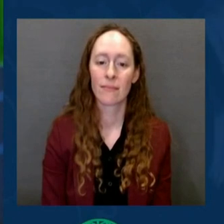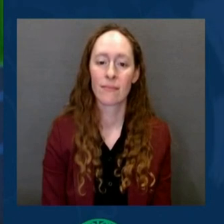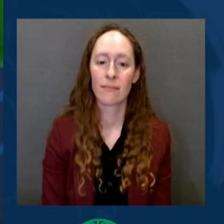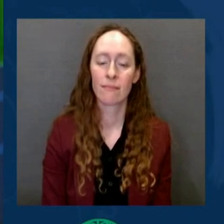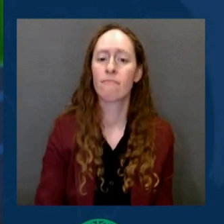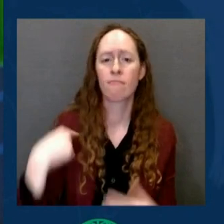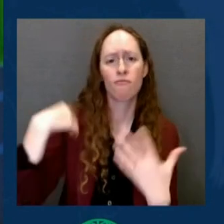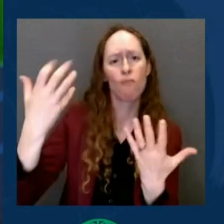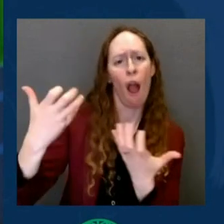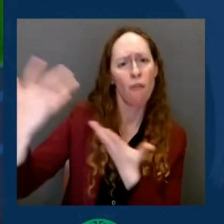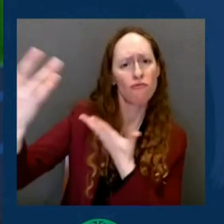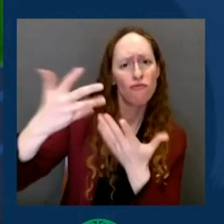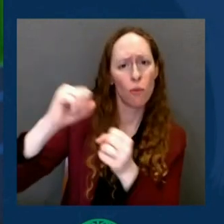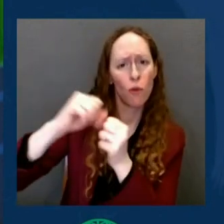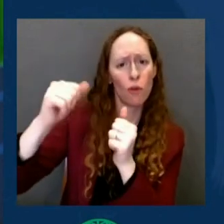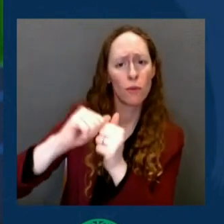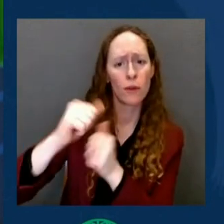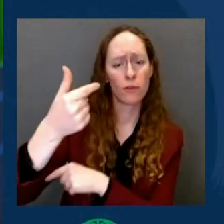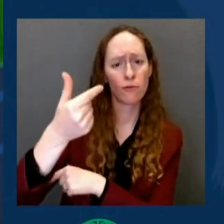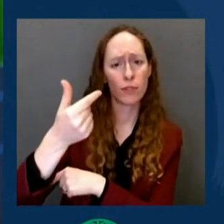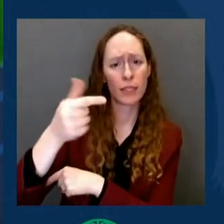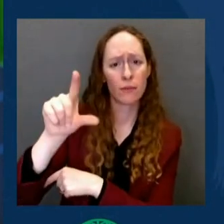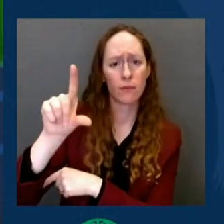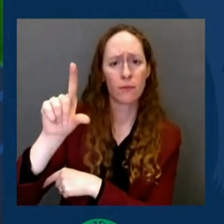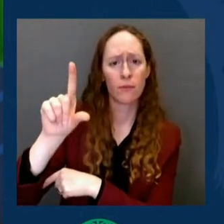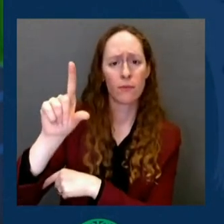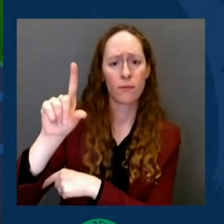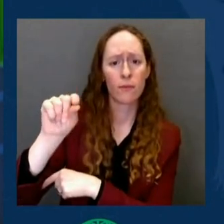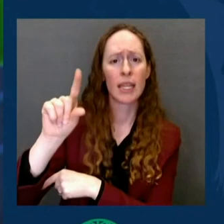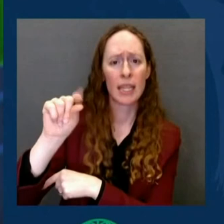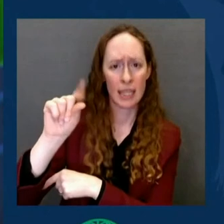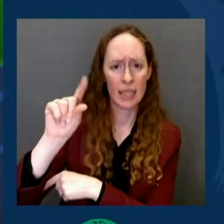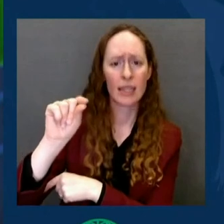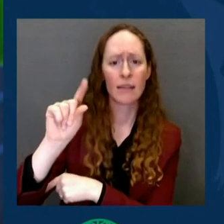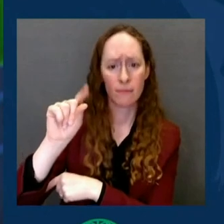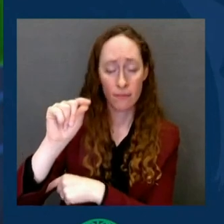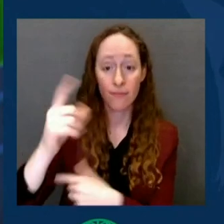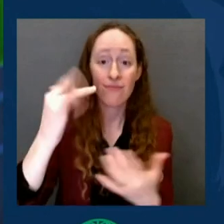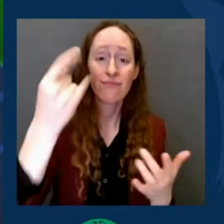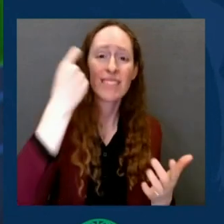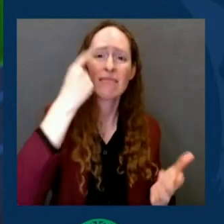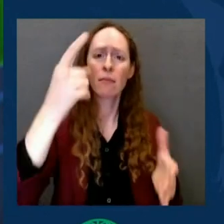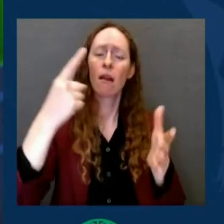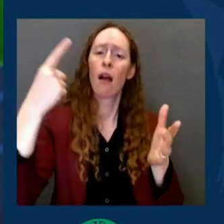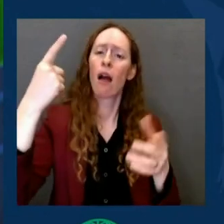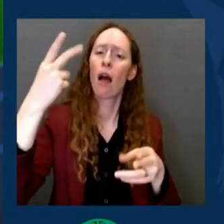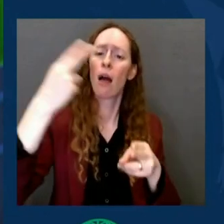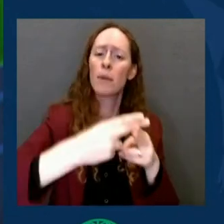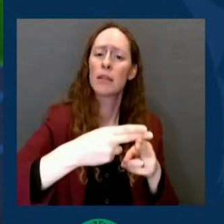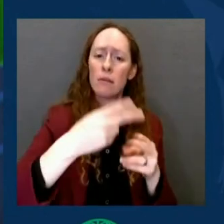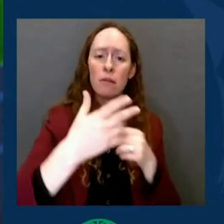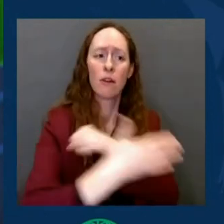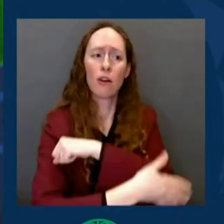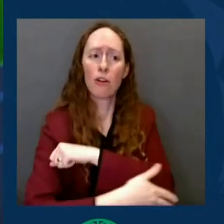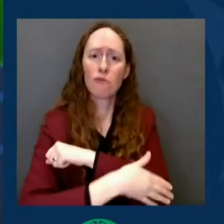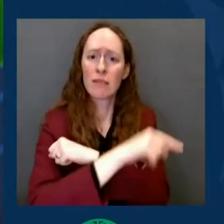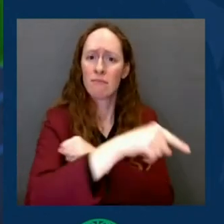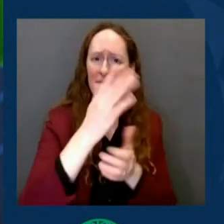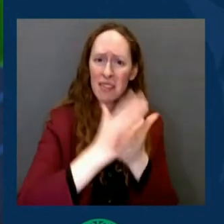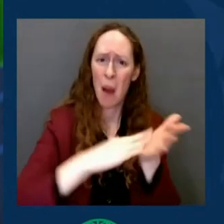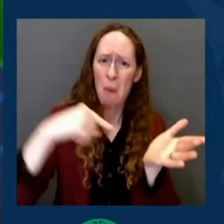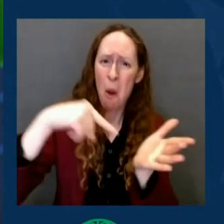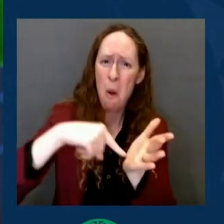world, including in developed countries. Thousands of people are no longer able to bear the cost of